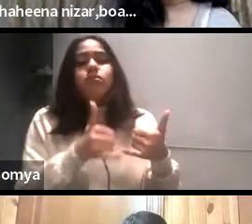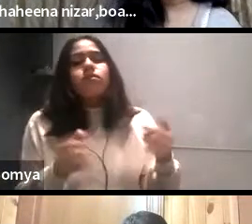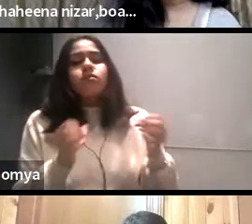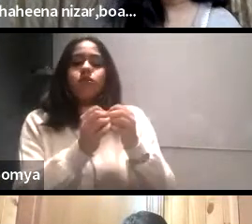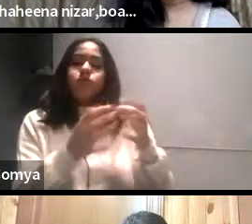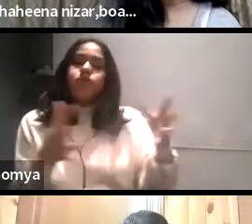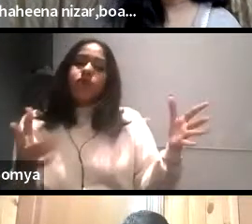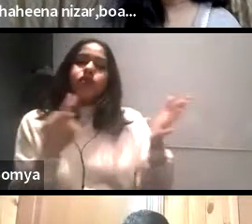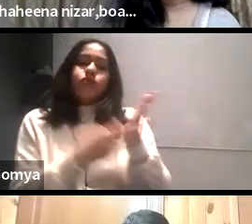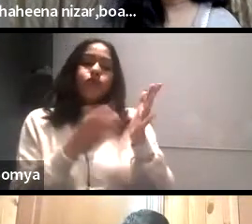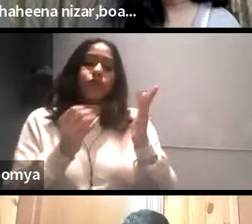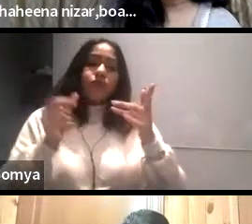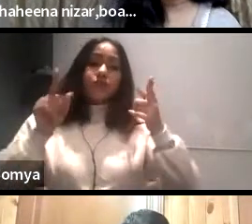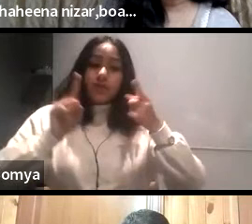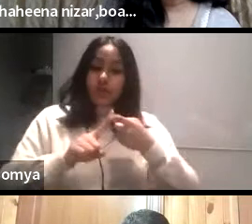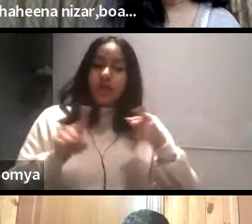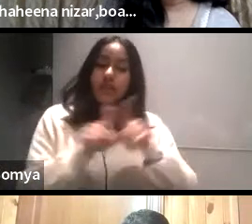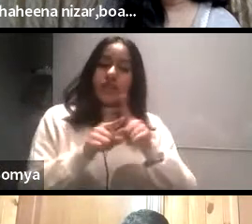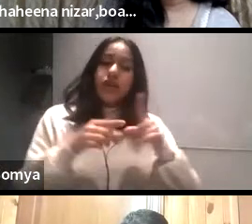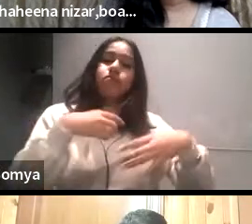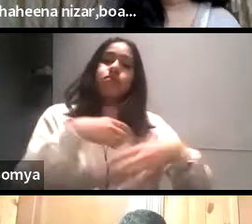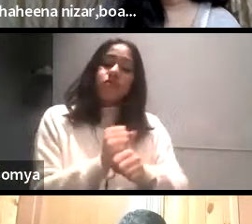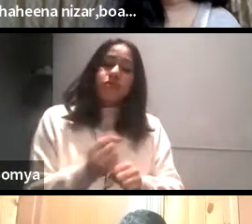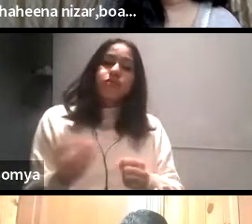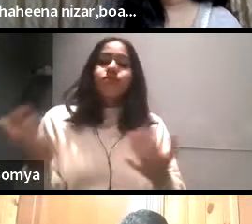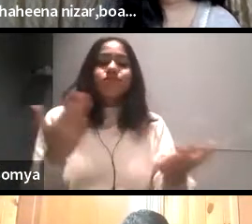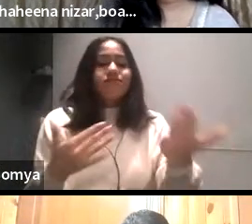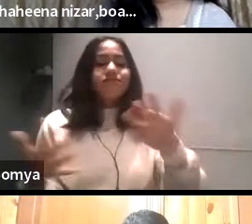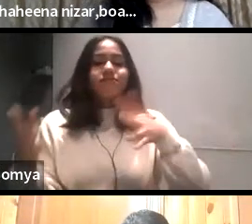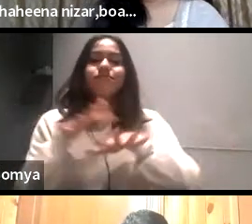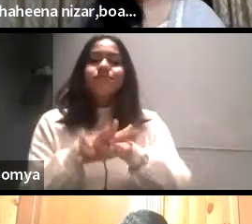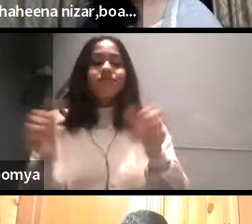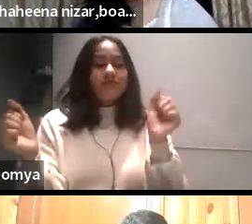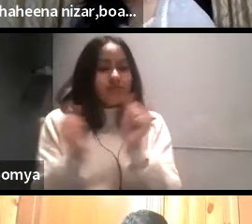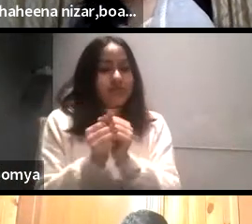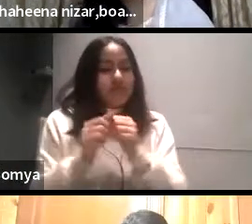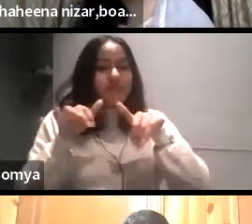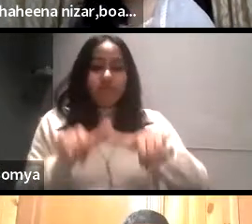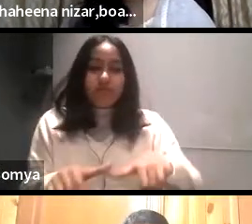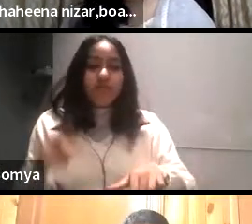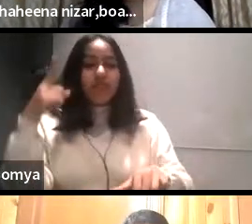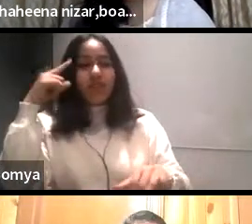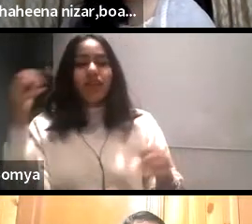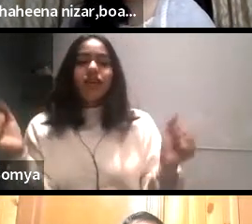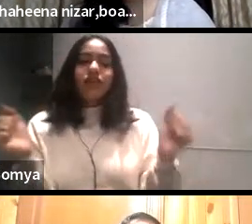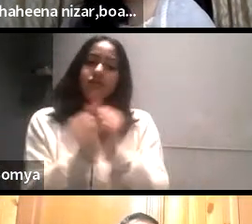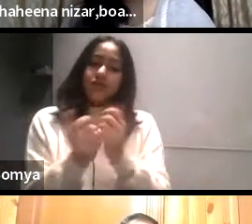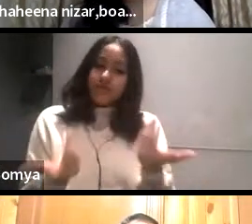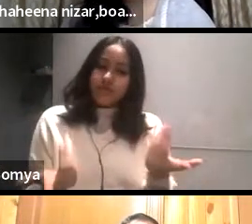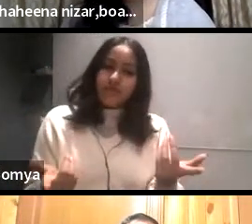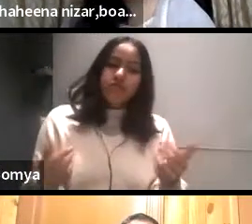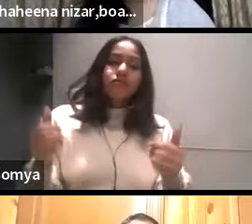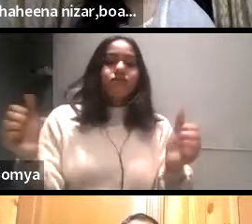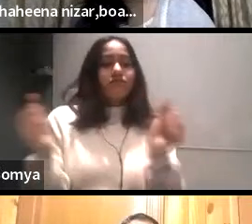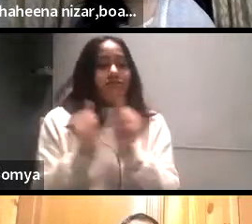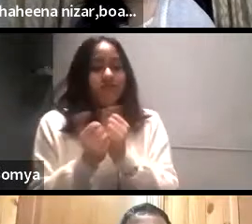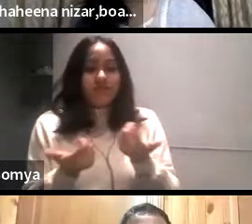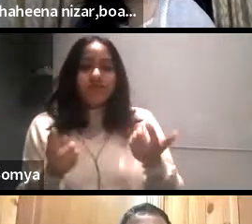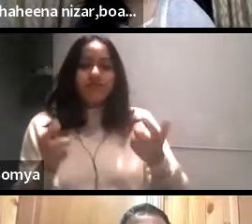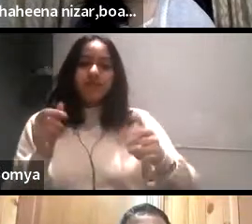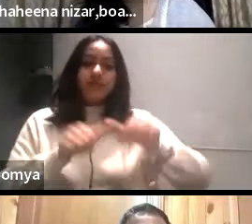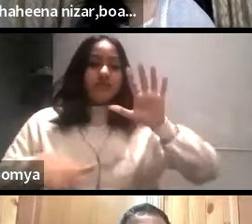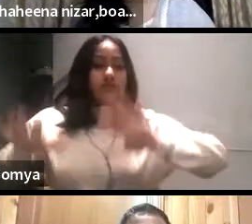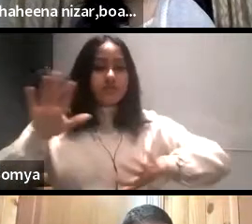vital role in bringing people together, staying together, thinking together and acting together. So that